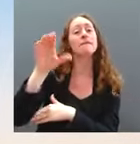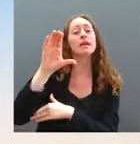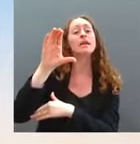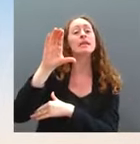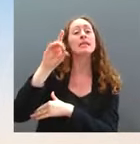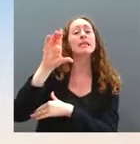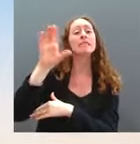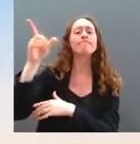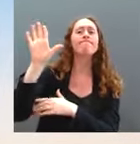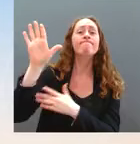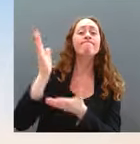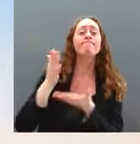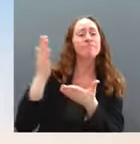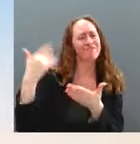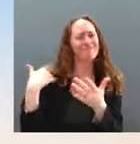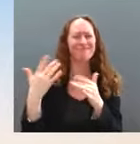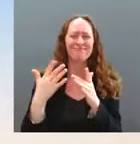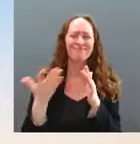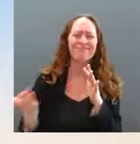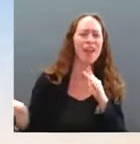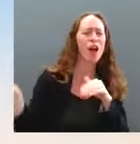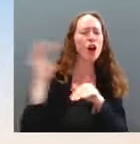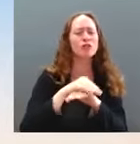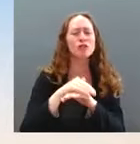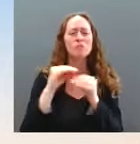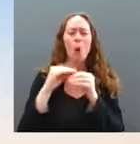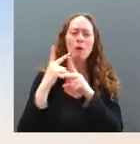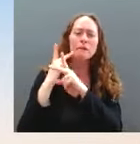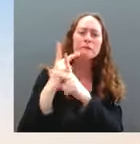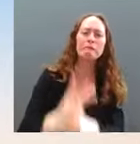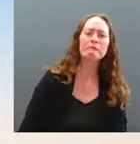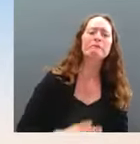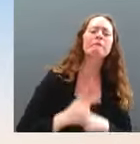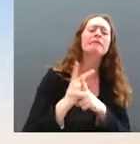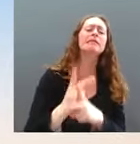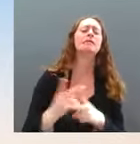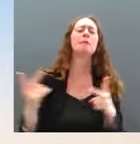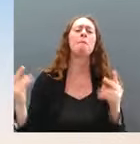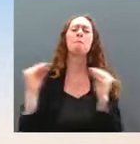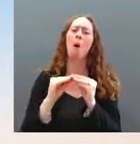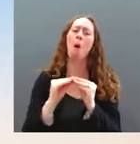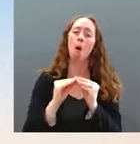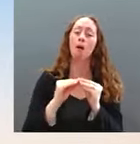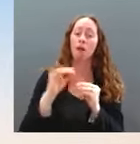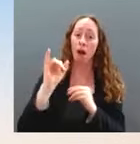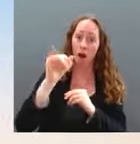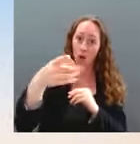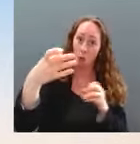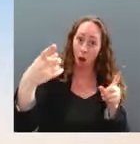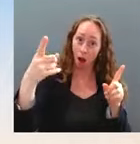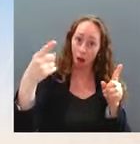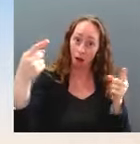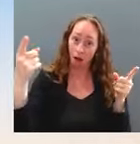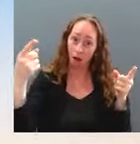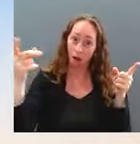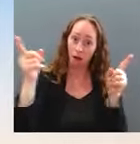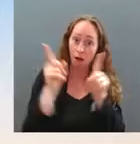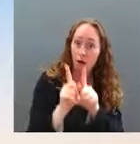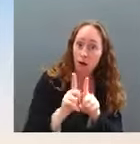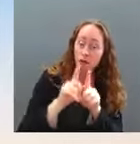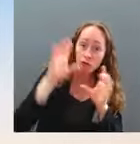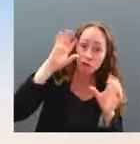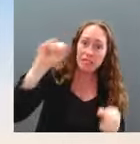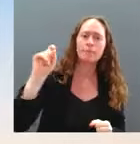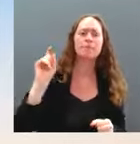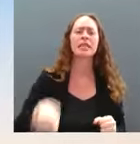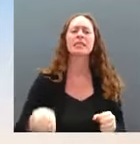is going to be around the president is tested. Every member of the staff is on a regular testing protocol. If you're going to see him